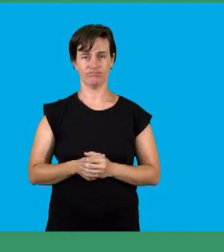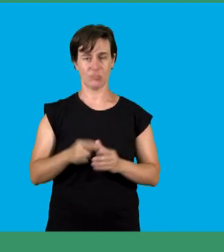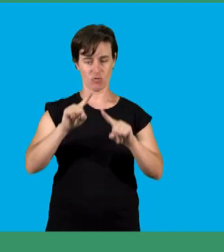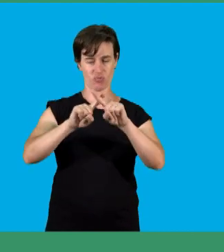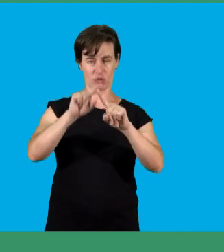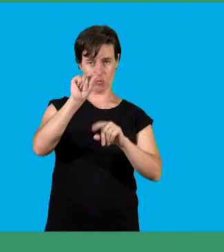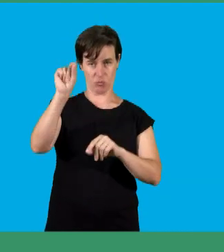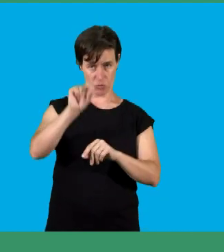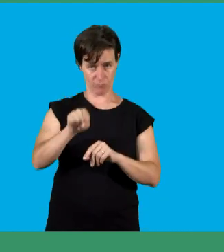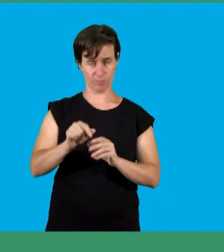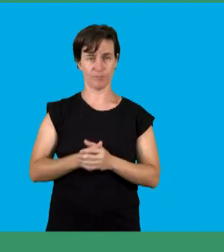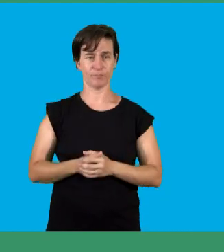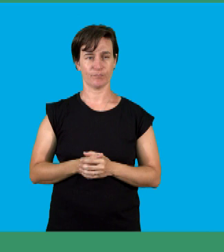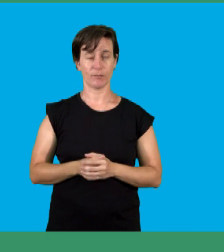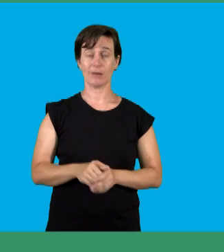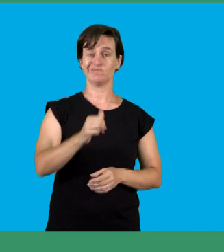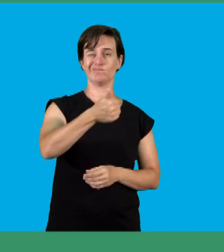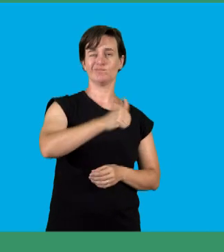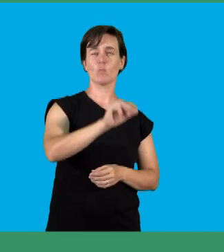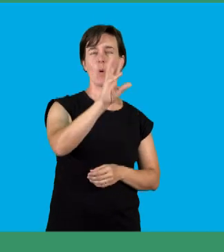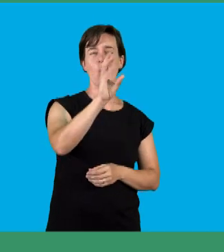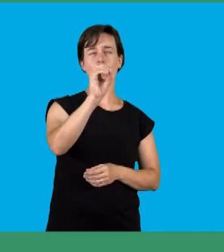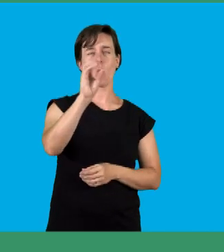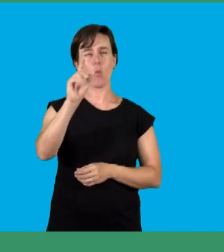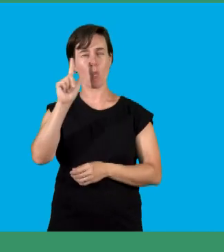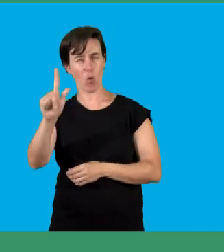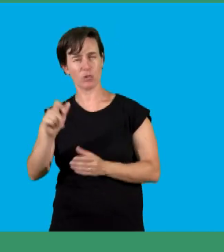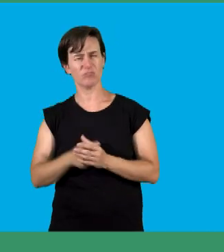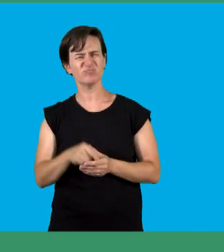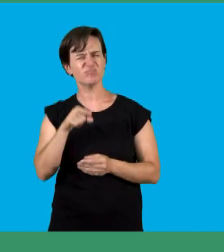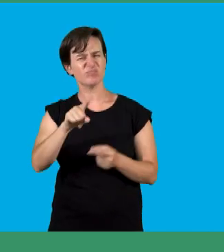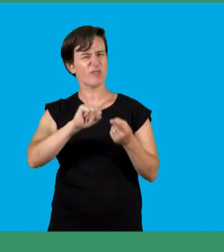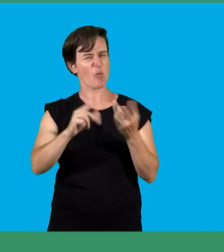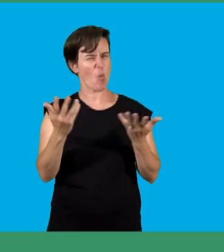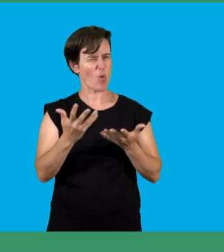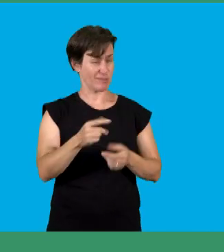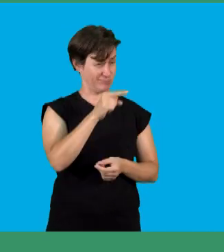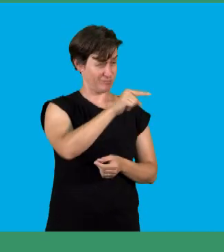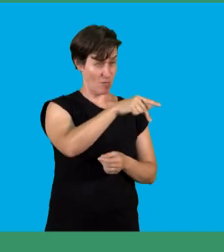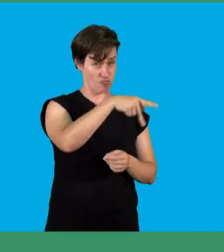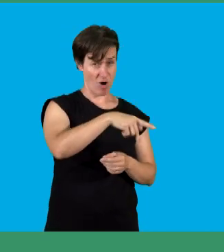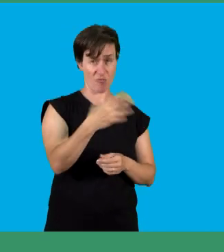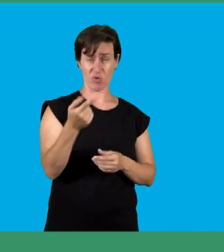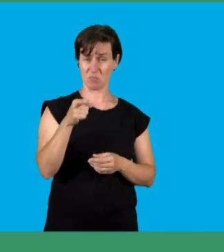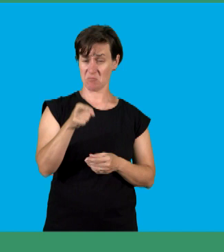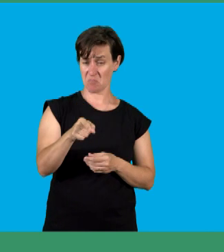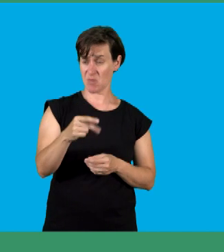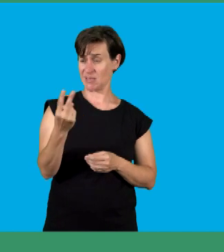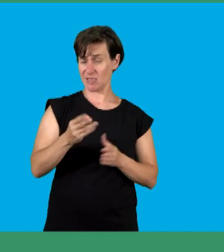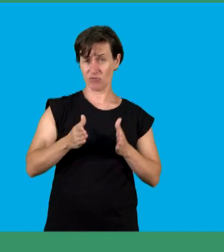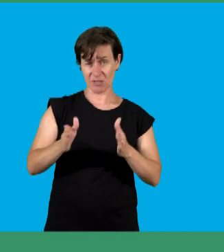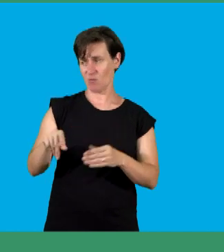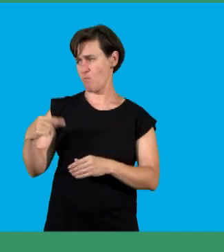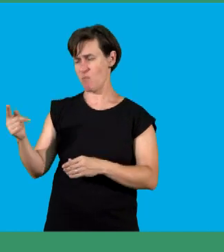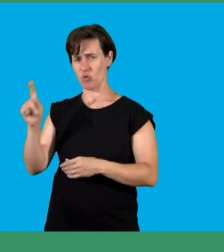secondary sector. Then moving on to the wool. Where do we find a wool? Do we find it